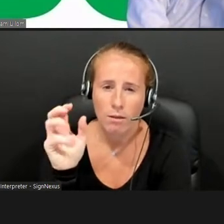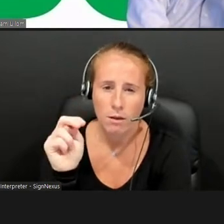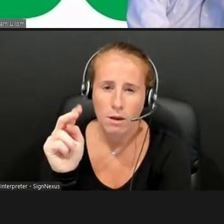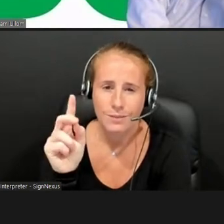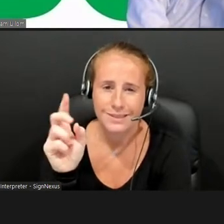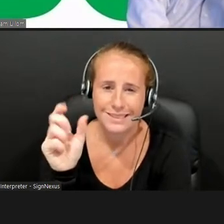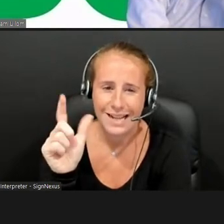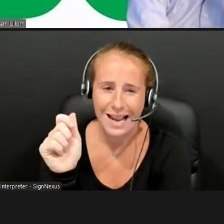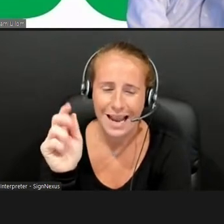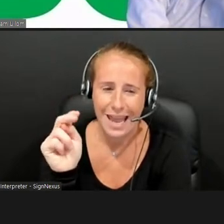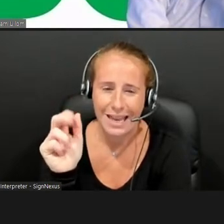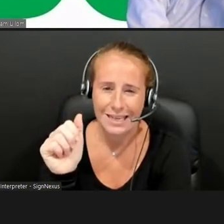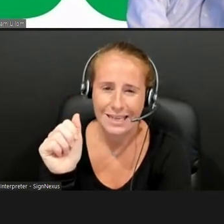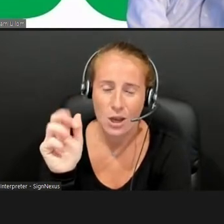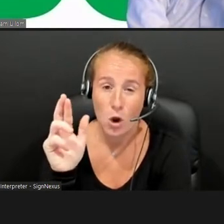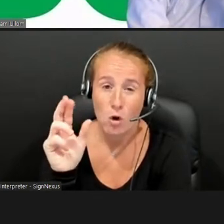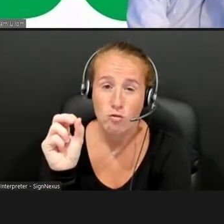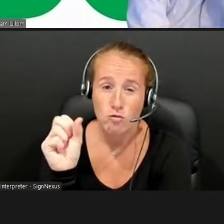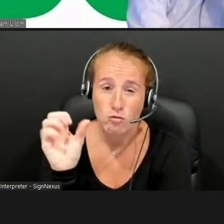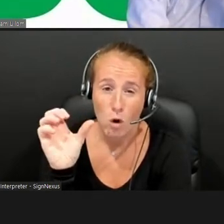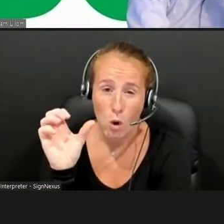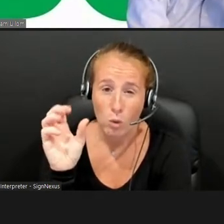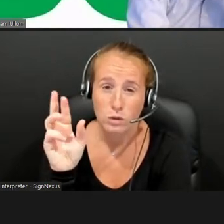Rose Marie Chatterton